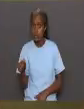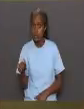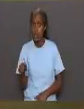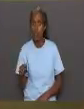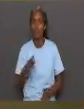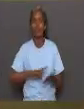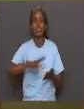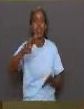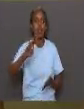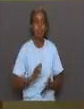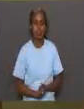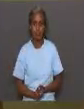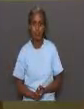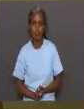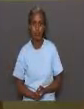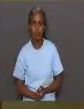altitude for the height.